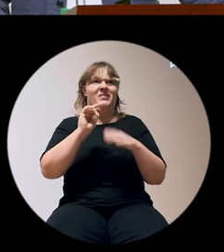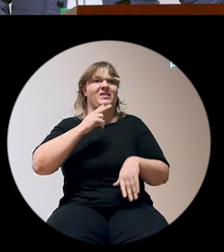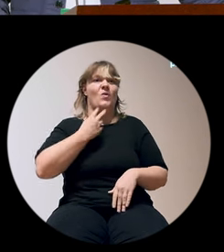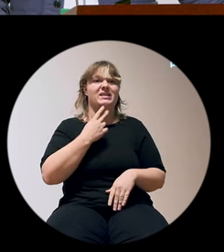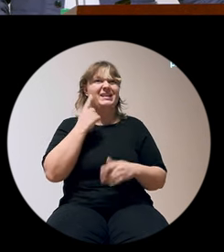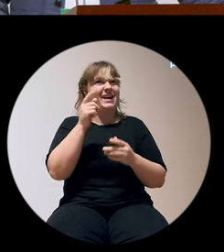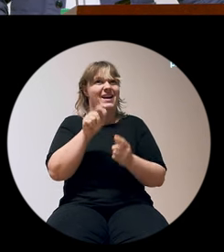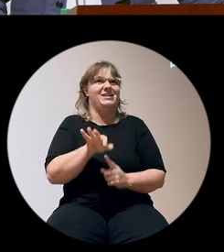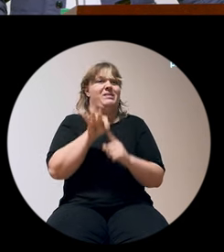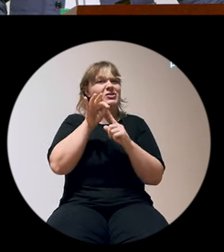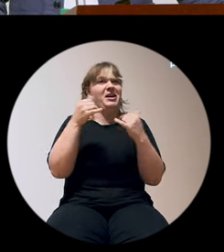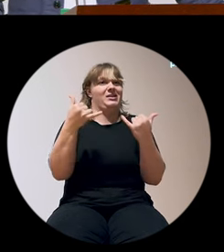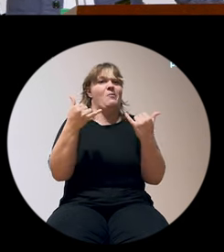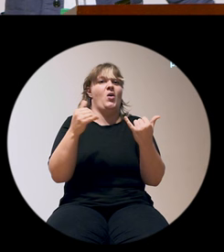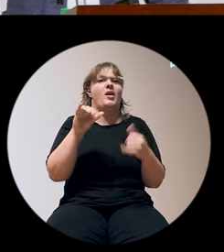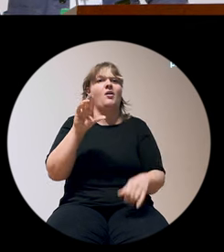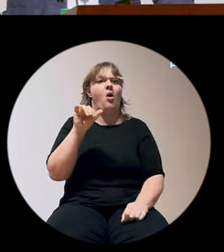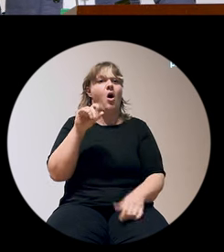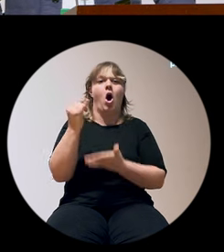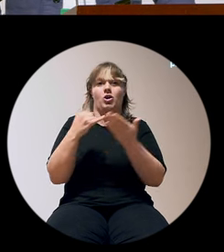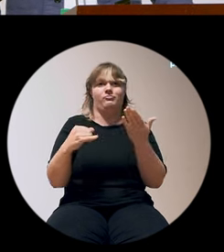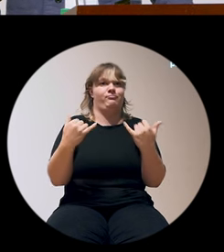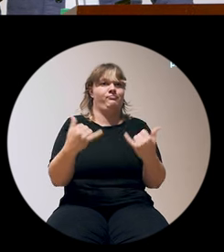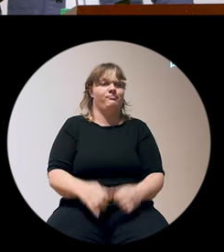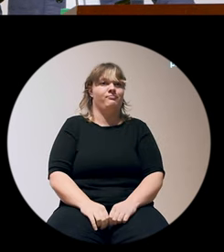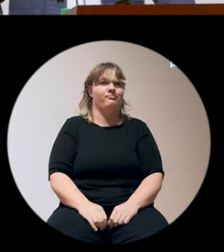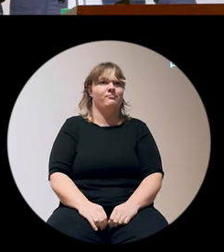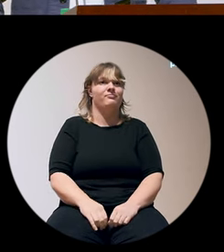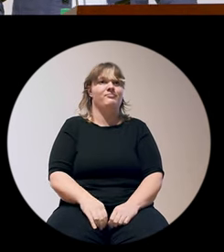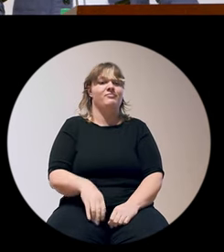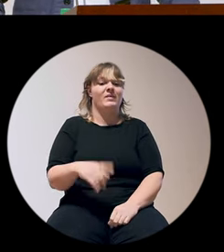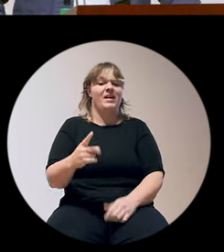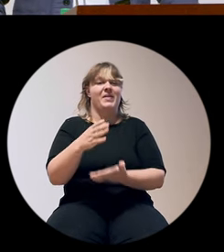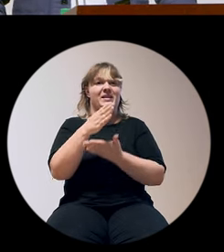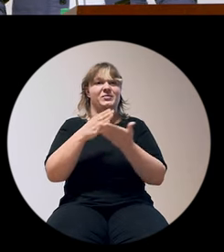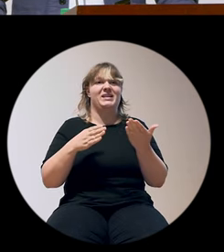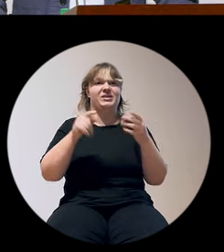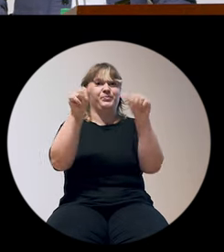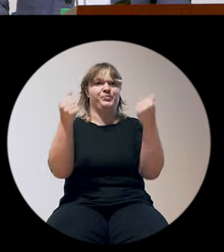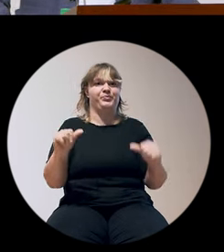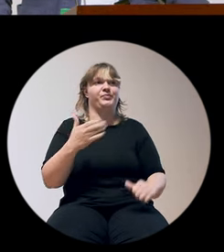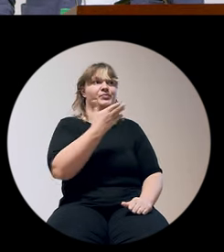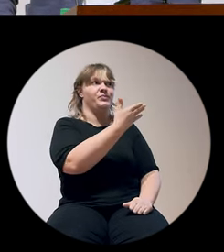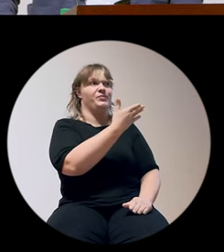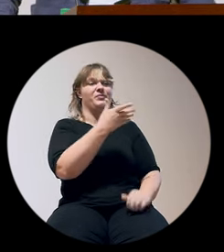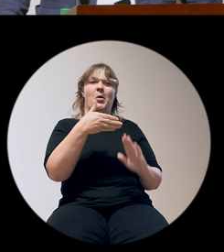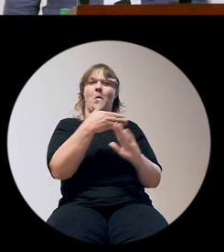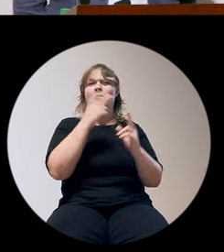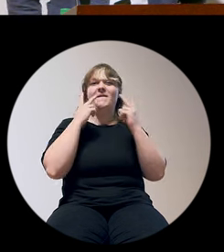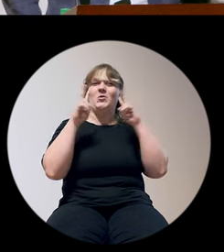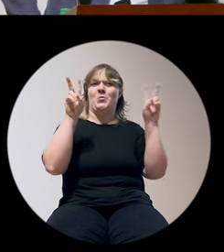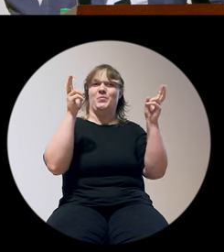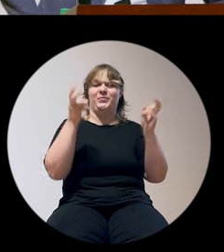especially in contemporary art right now. If you look at the piece at City Art Space, a little preview there for you,